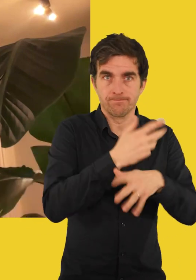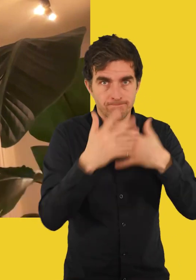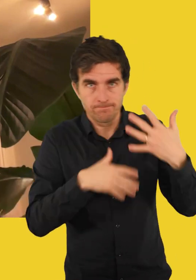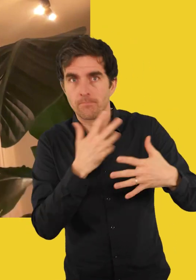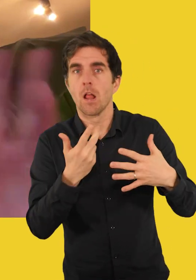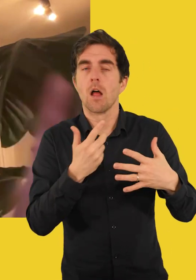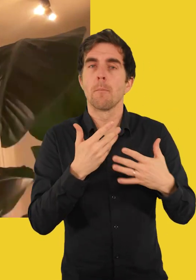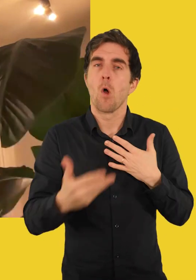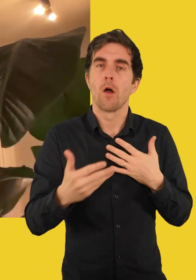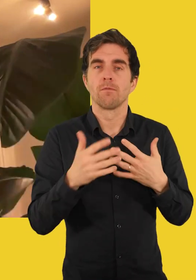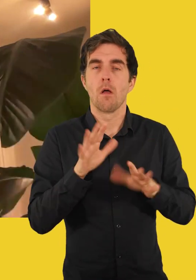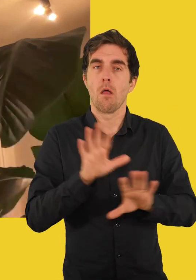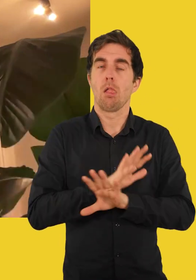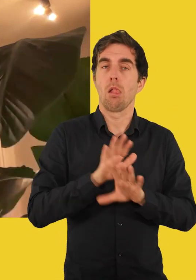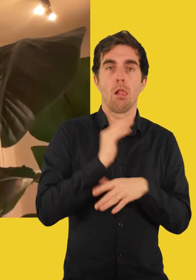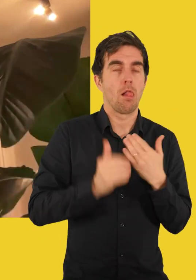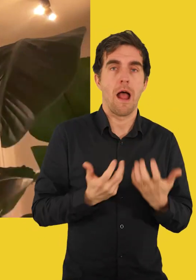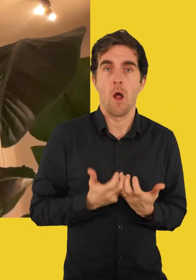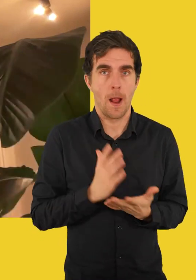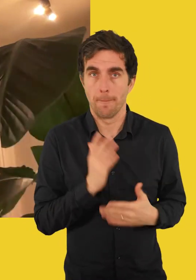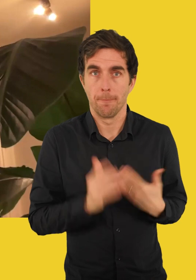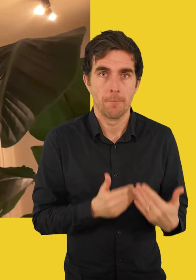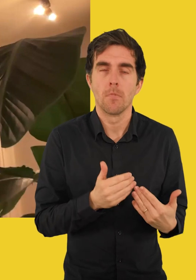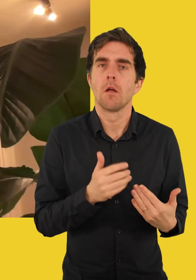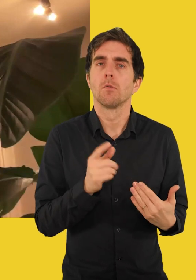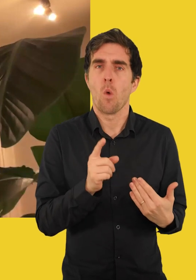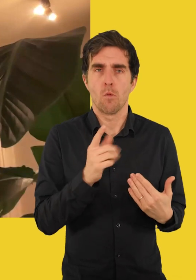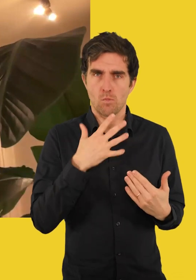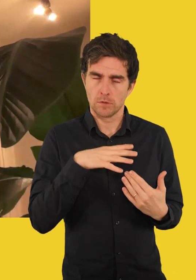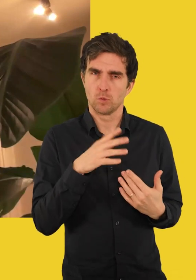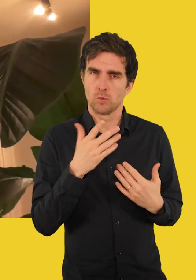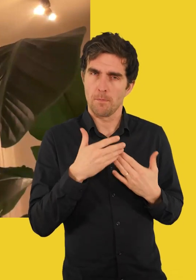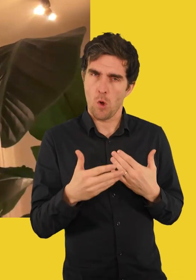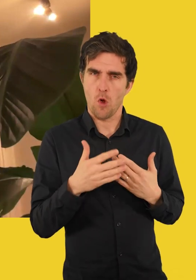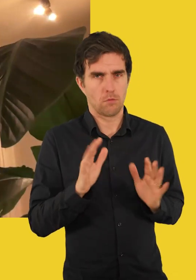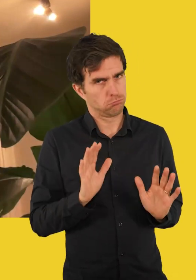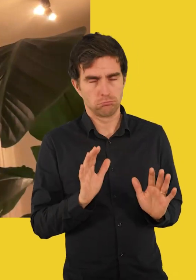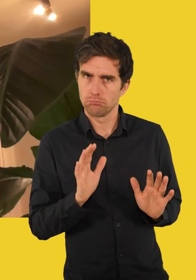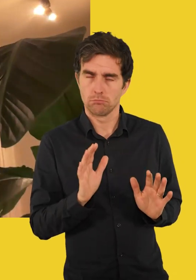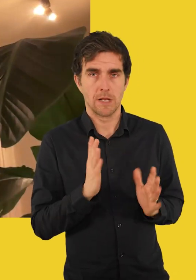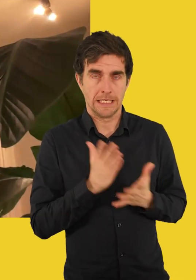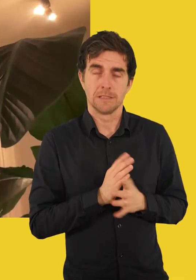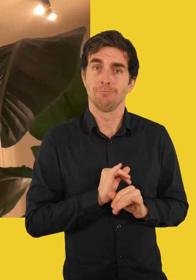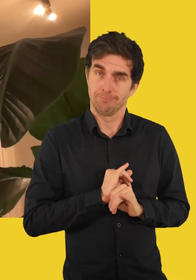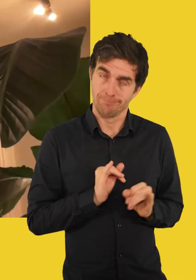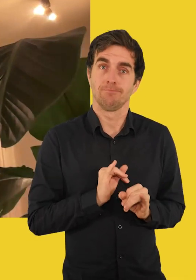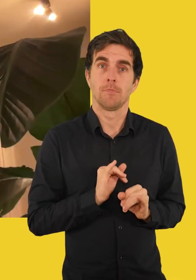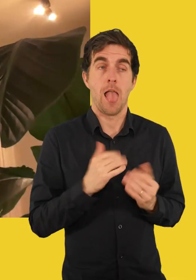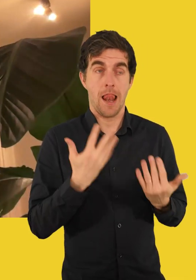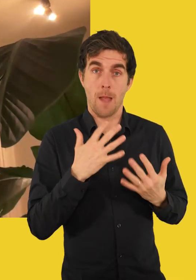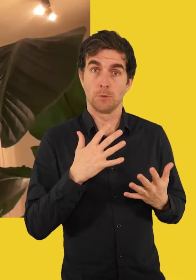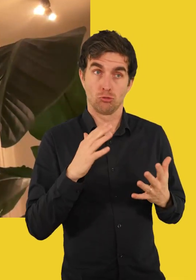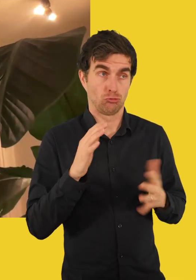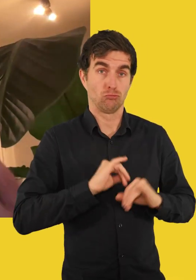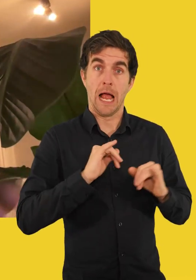kind of taking a kind of a neutral, quote unquote, approach, but is not really acknowledging how some of us are being disproportionately harmed by the climate crisis